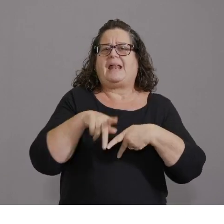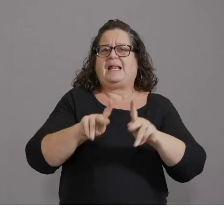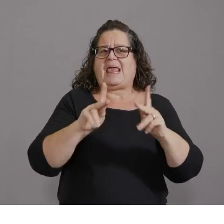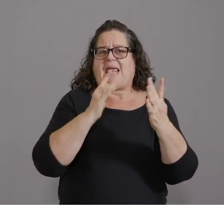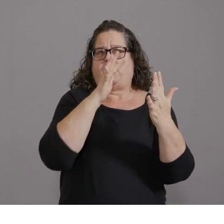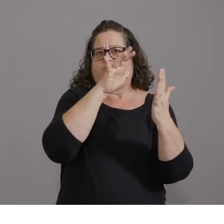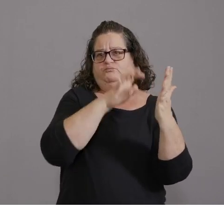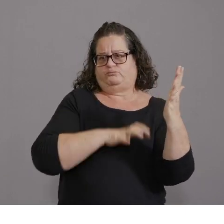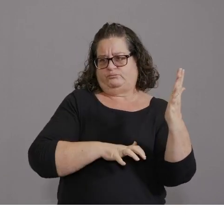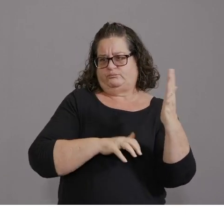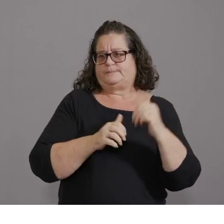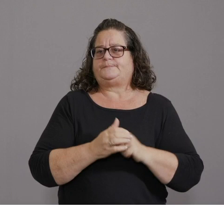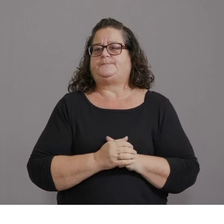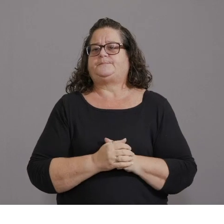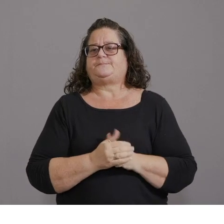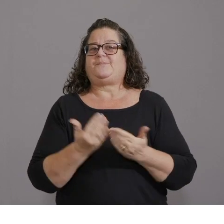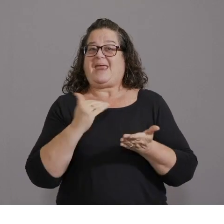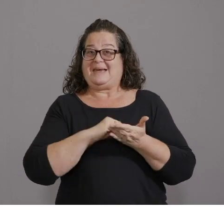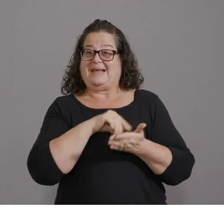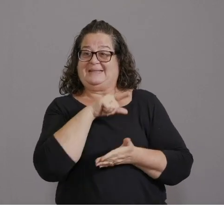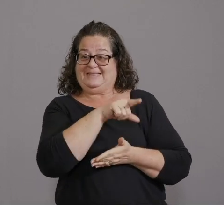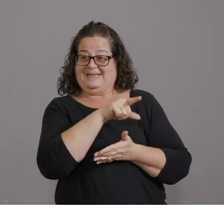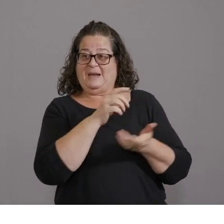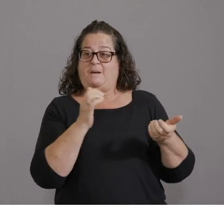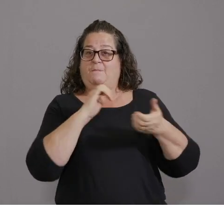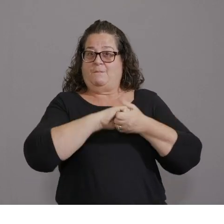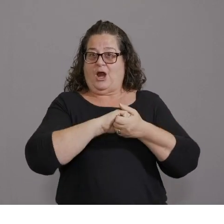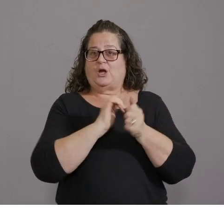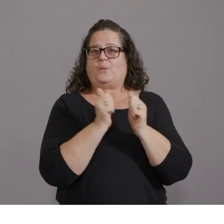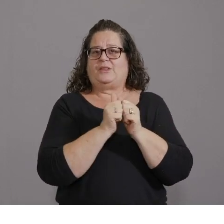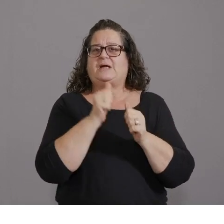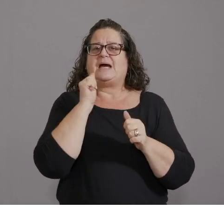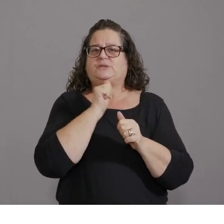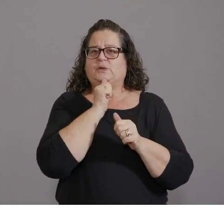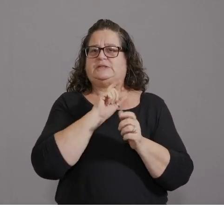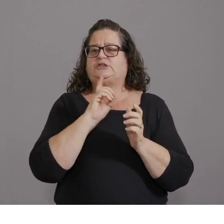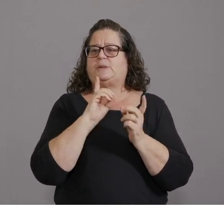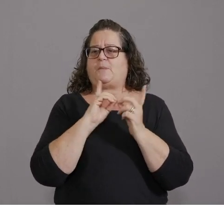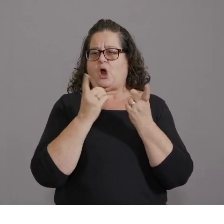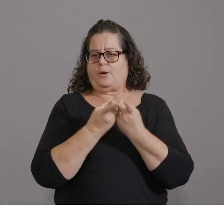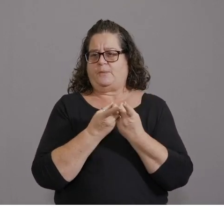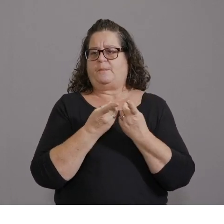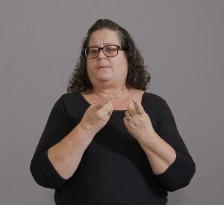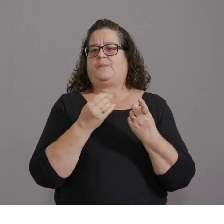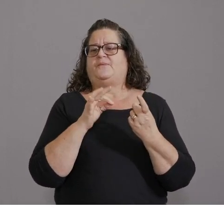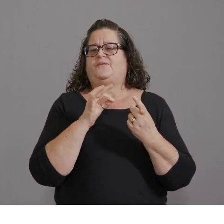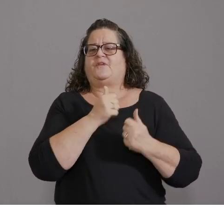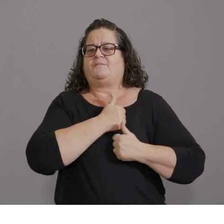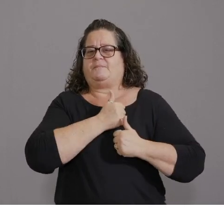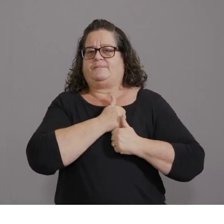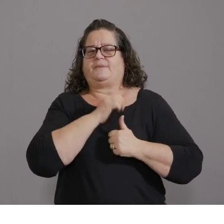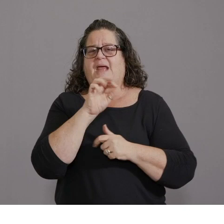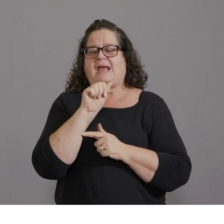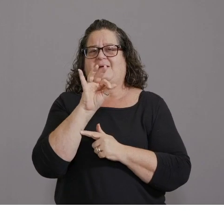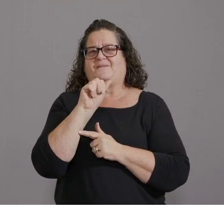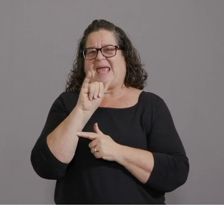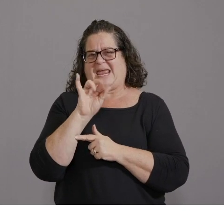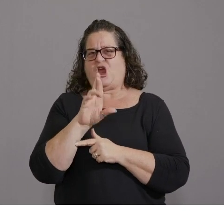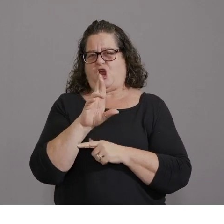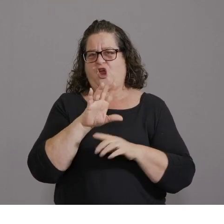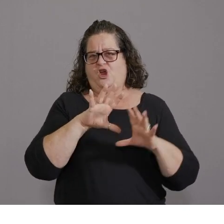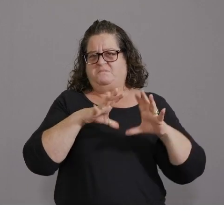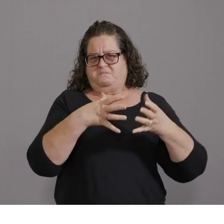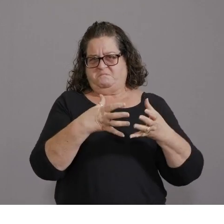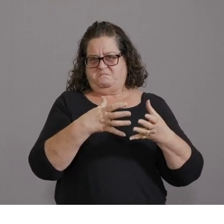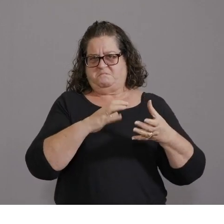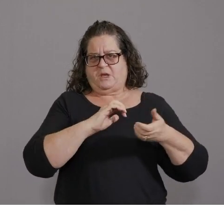of Emergency and Military Affairs and Arizona State University to run this site. Arizona State University currently runs